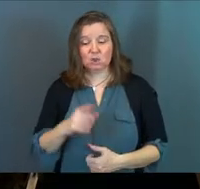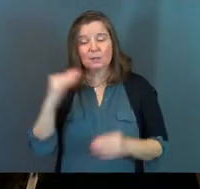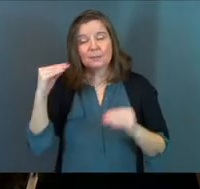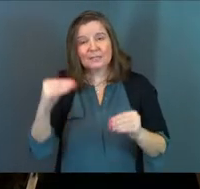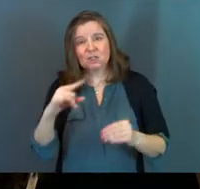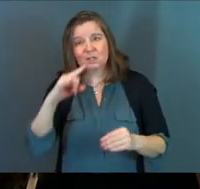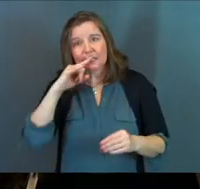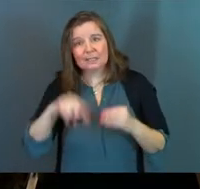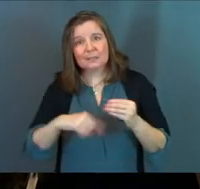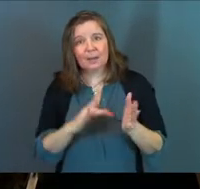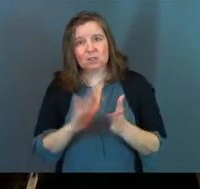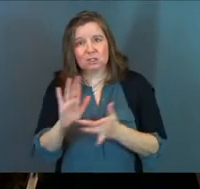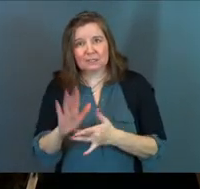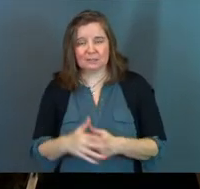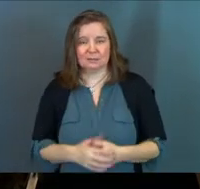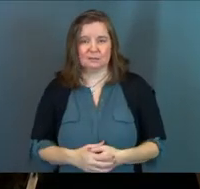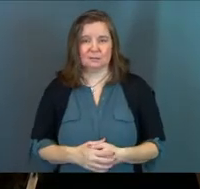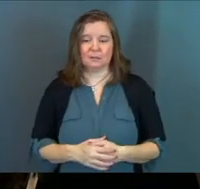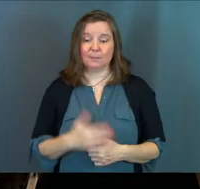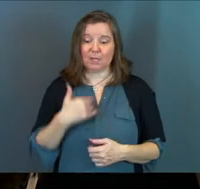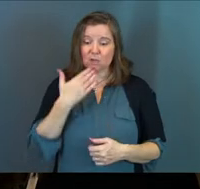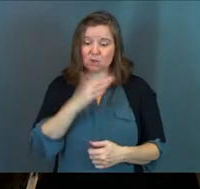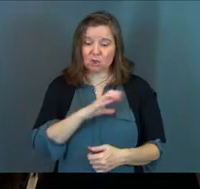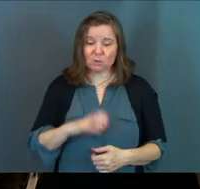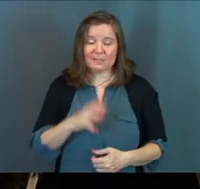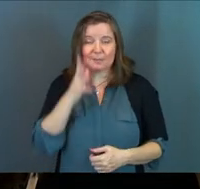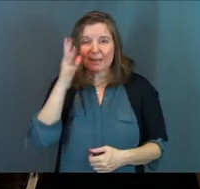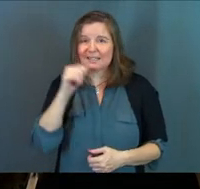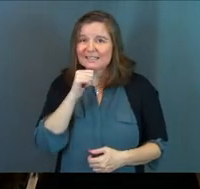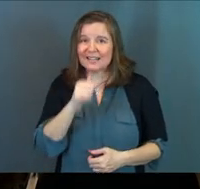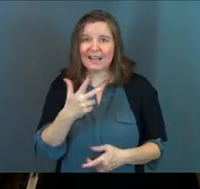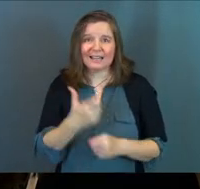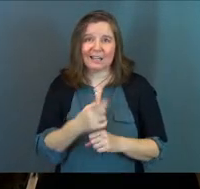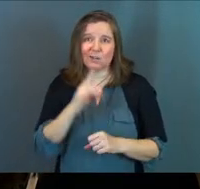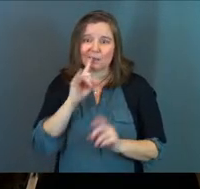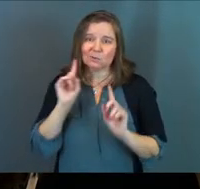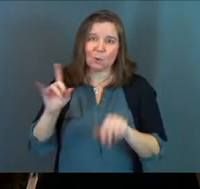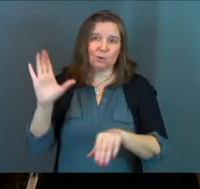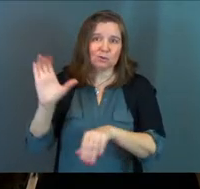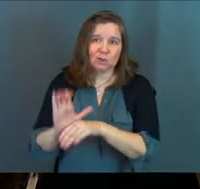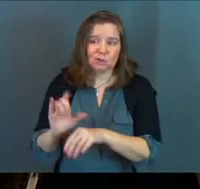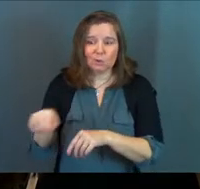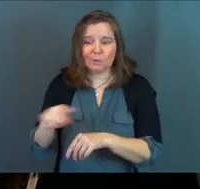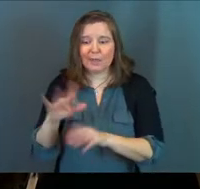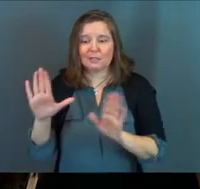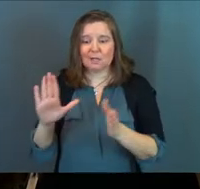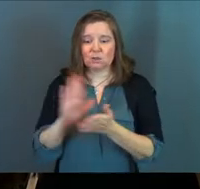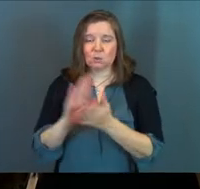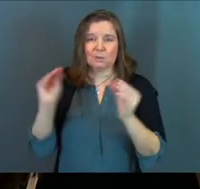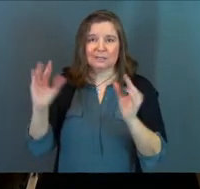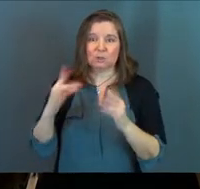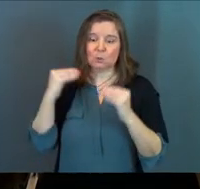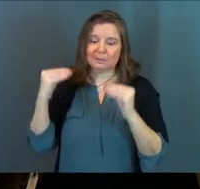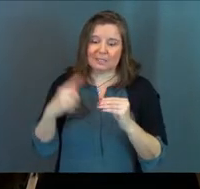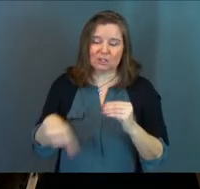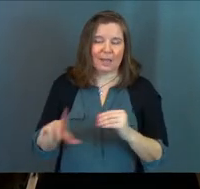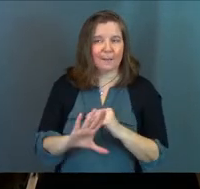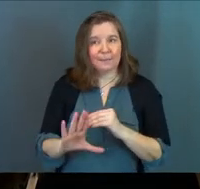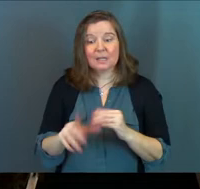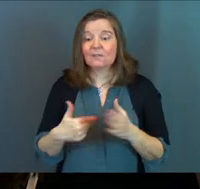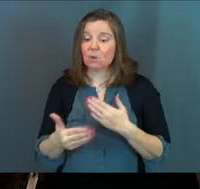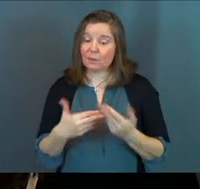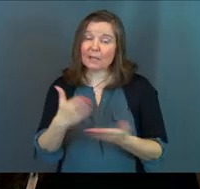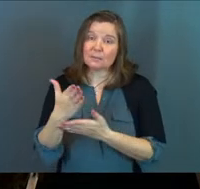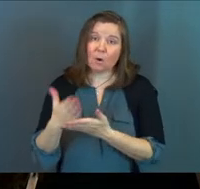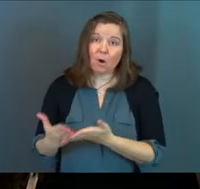should be teaching your kids about Jesus. Being a good Christian parent is not getting your kids to church so that a Sunday school teacher will teach them, even